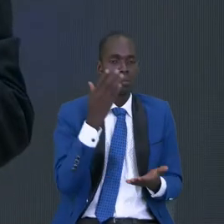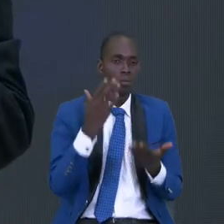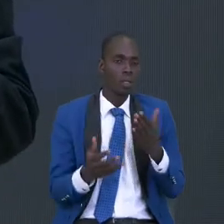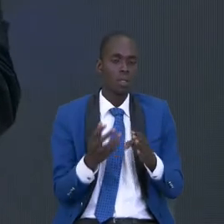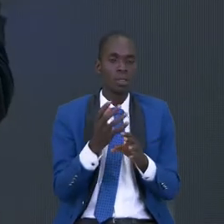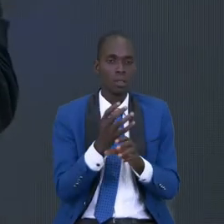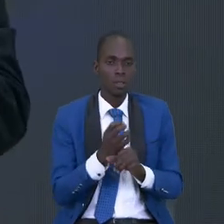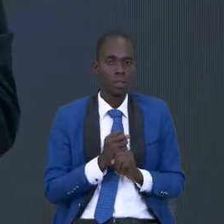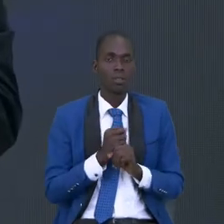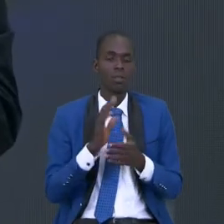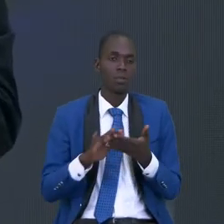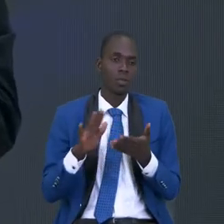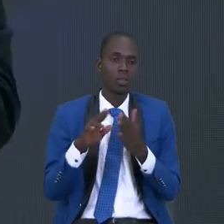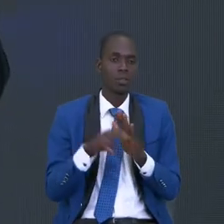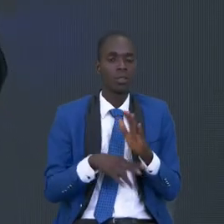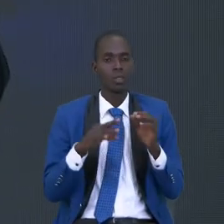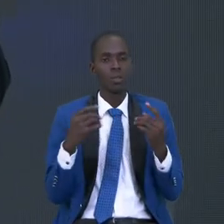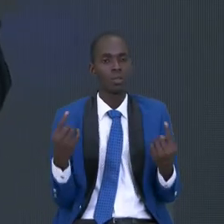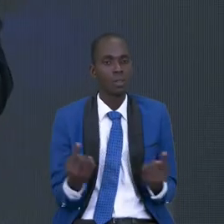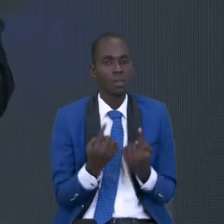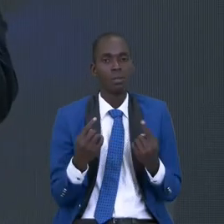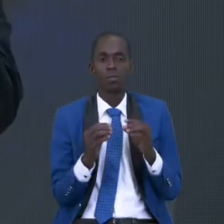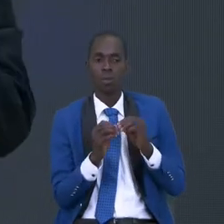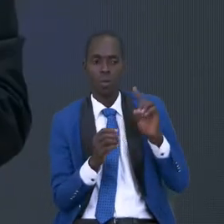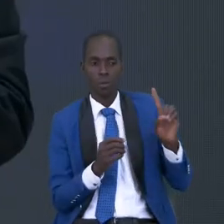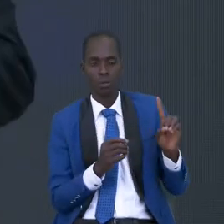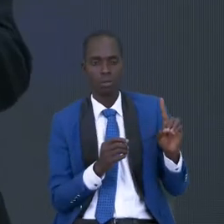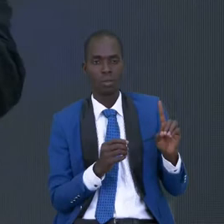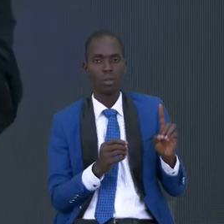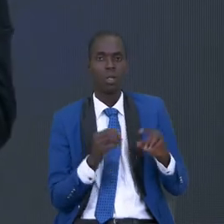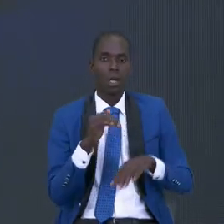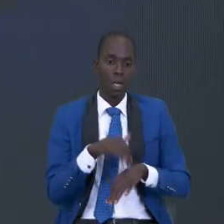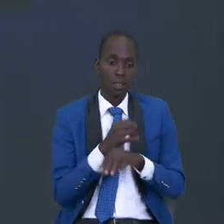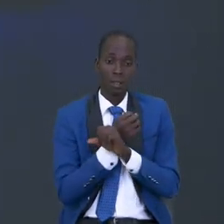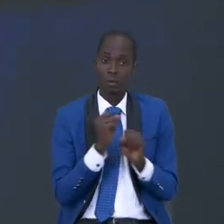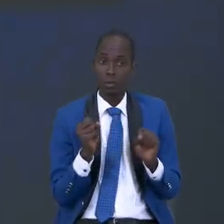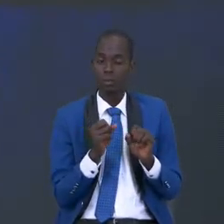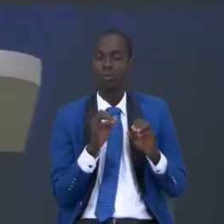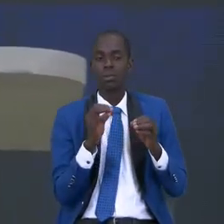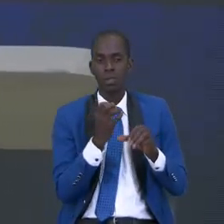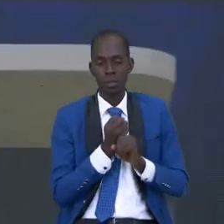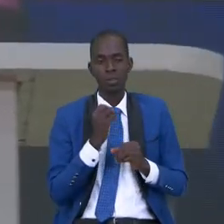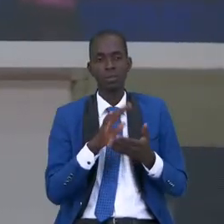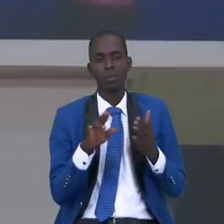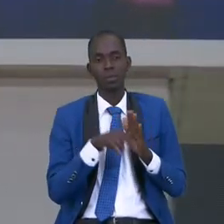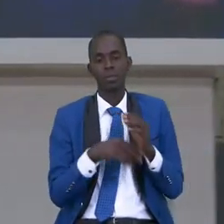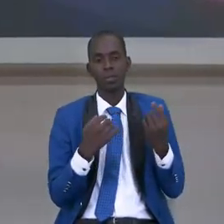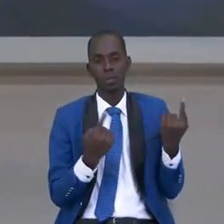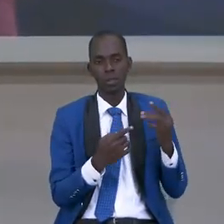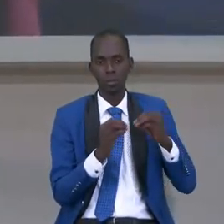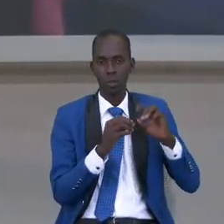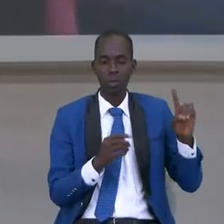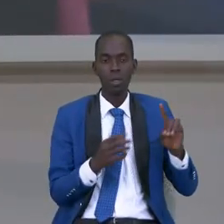receive forgiveness of sins. That's number one, at salvation. Number two, and inheritance